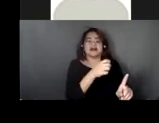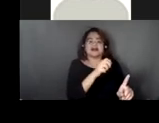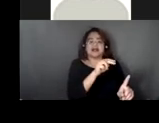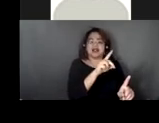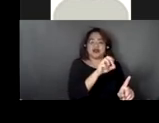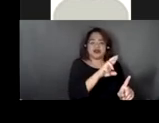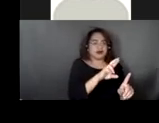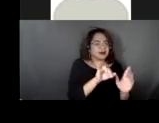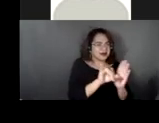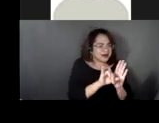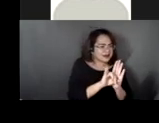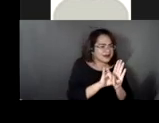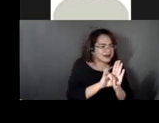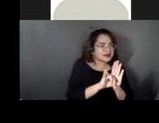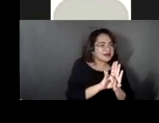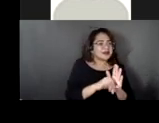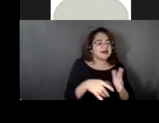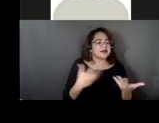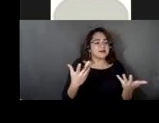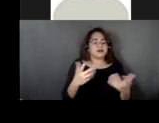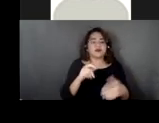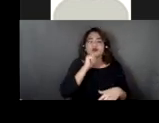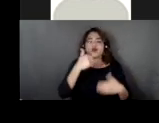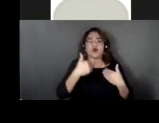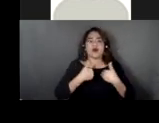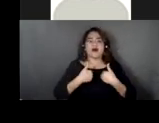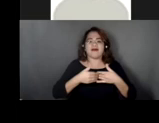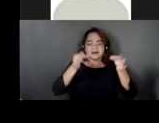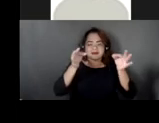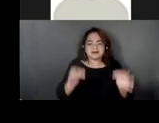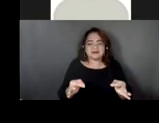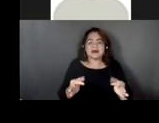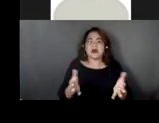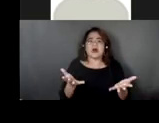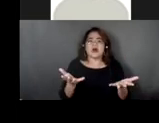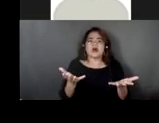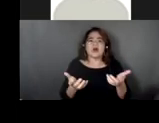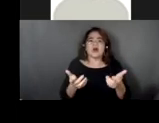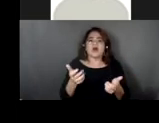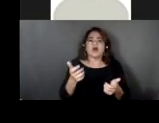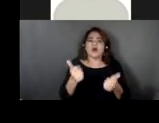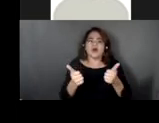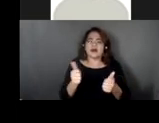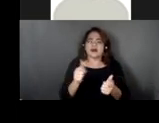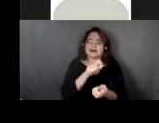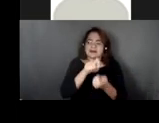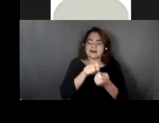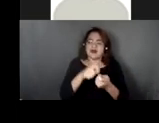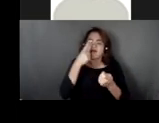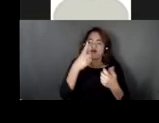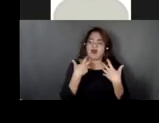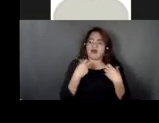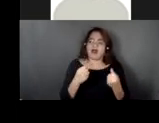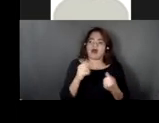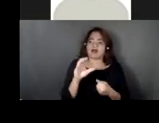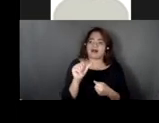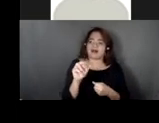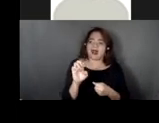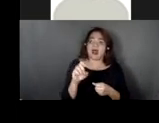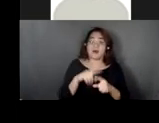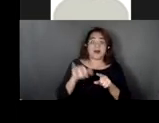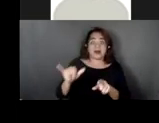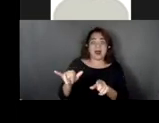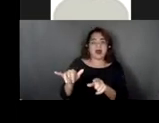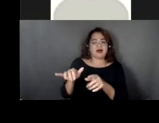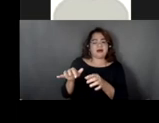law. And we still don't have a definitive determination in regards to healthcare, but I do see that coming. However, at